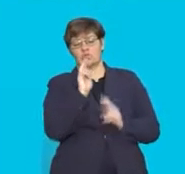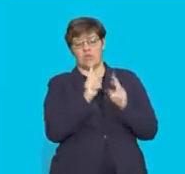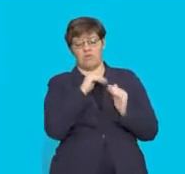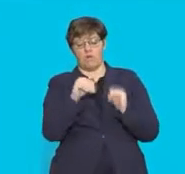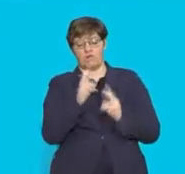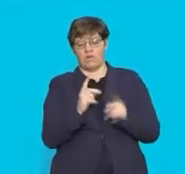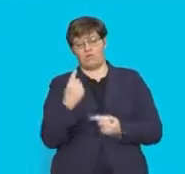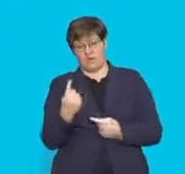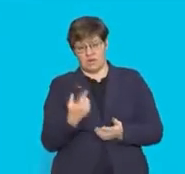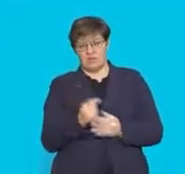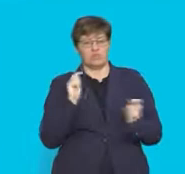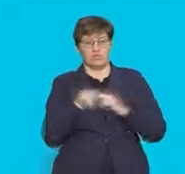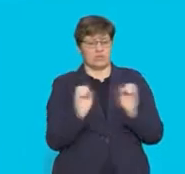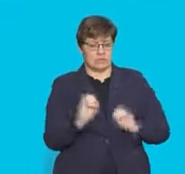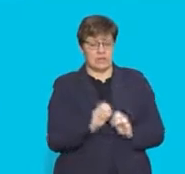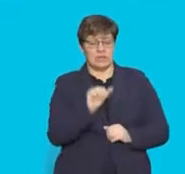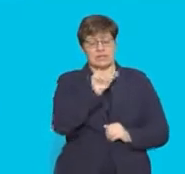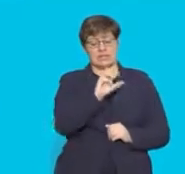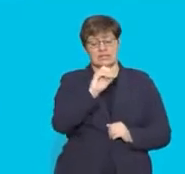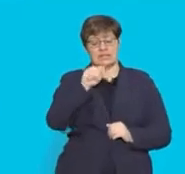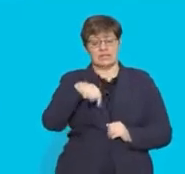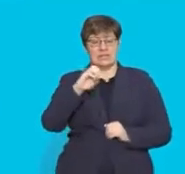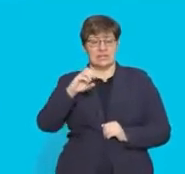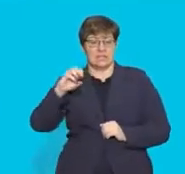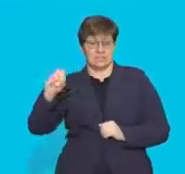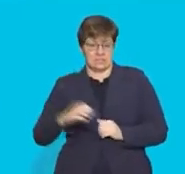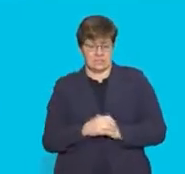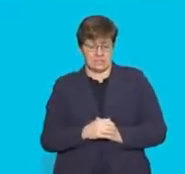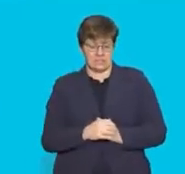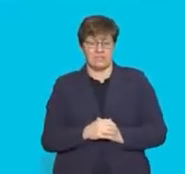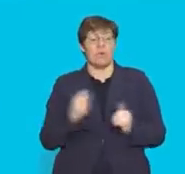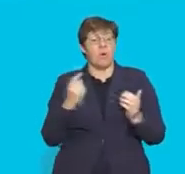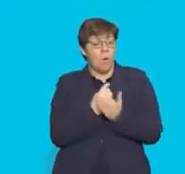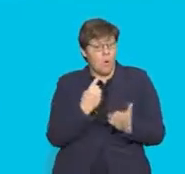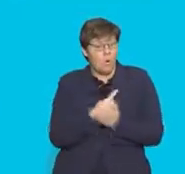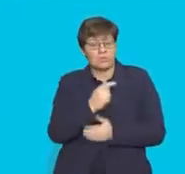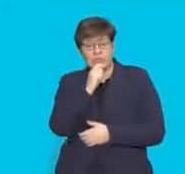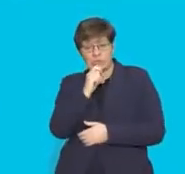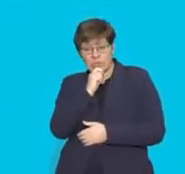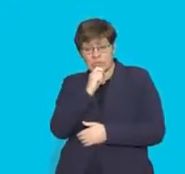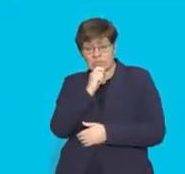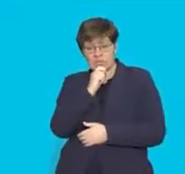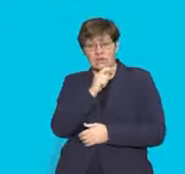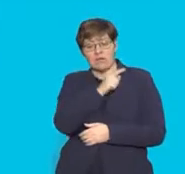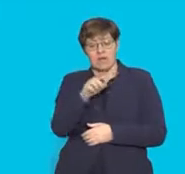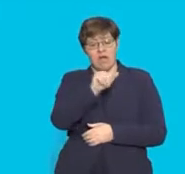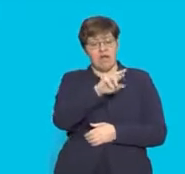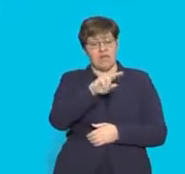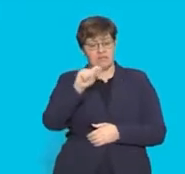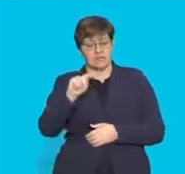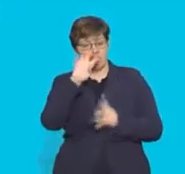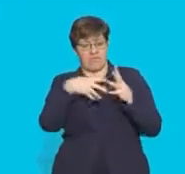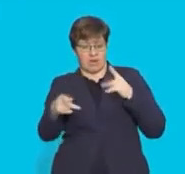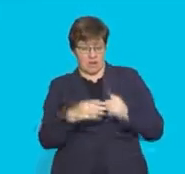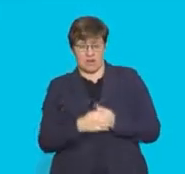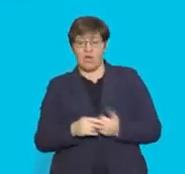obviously your answer won't change there. It is 60,000. But get into the habit of using the time component in your calculation,